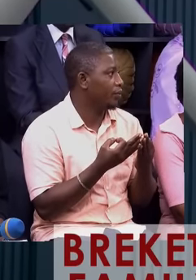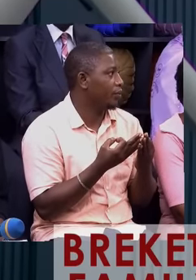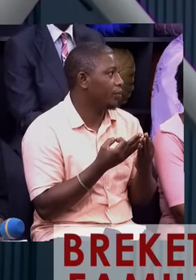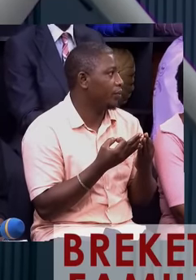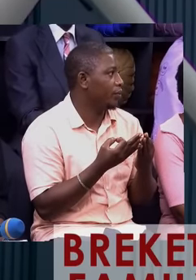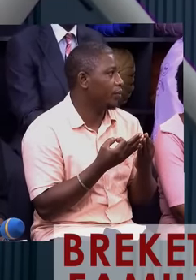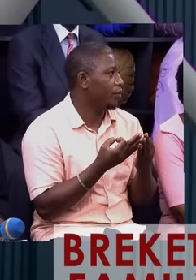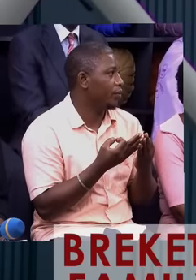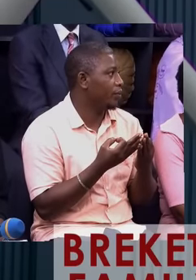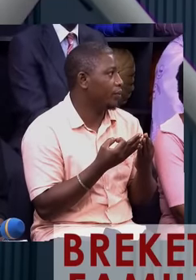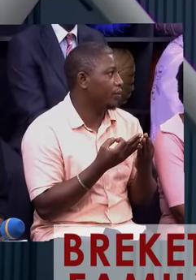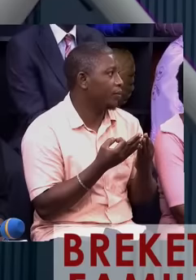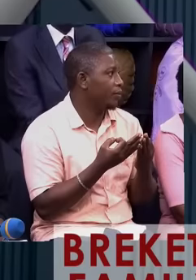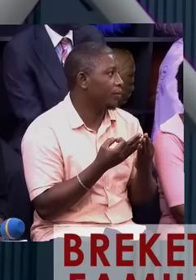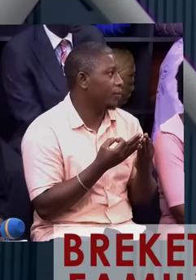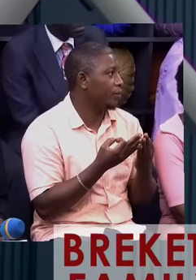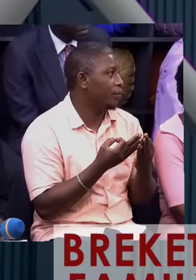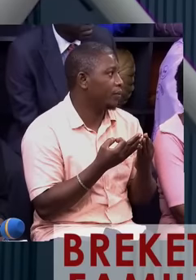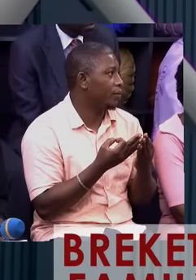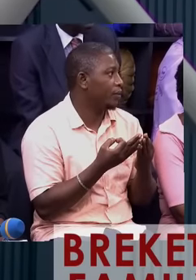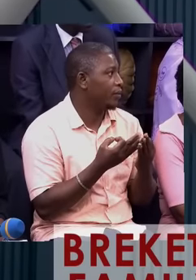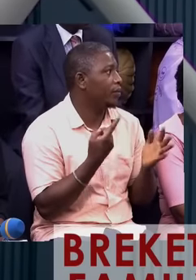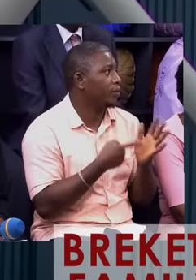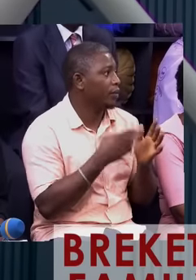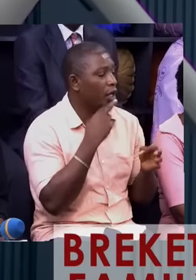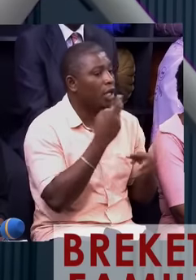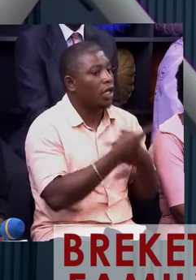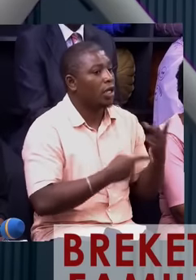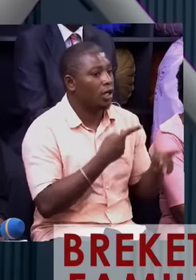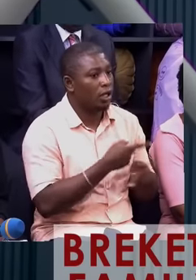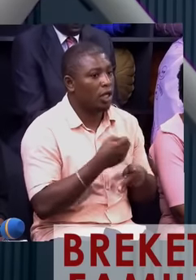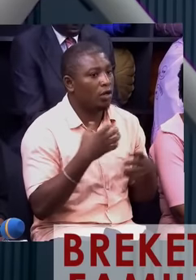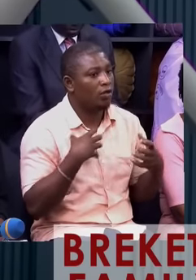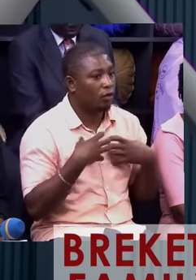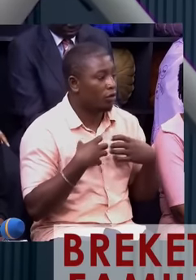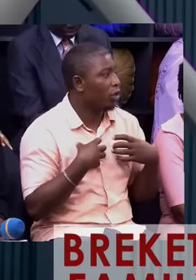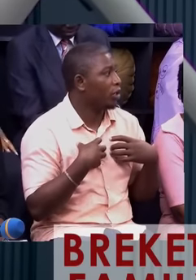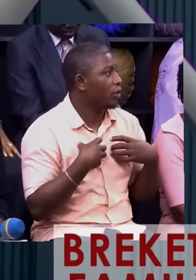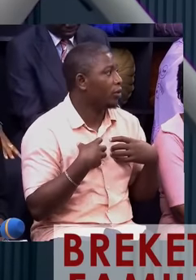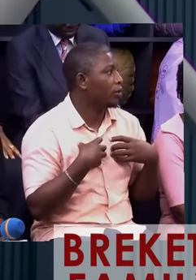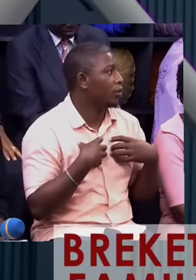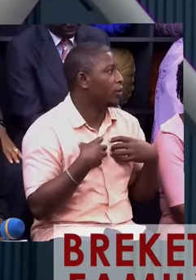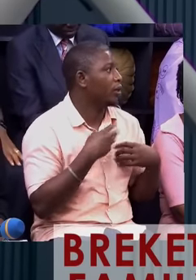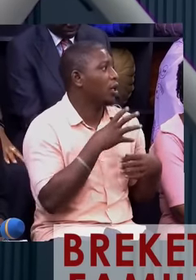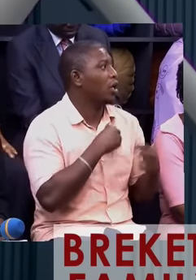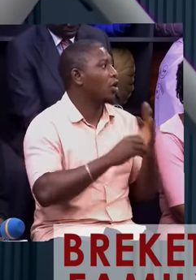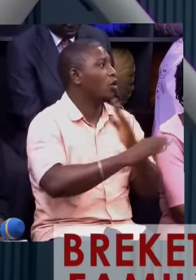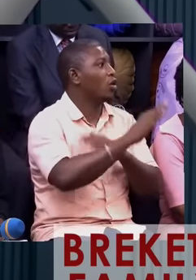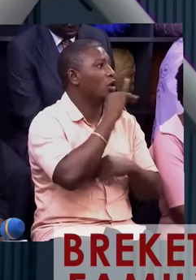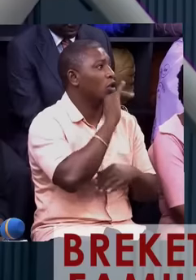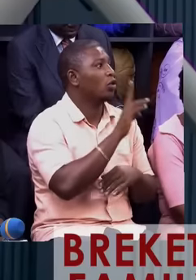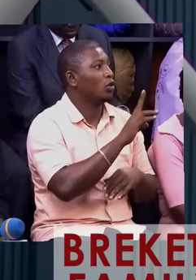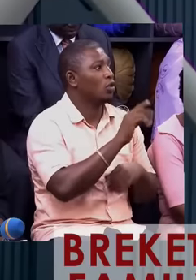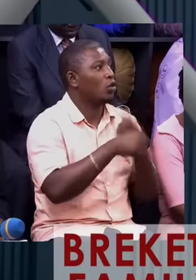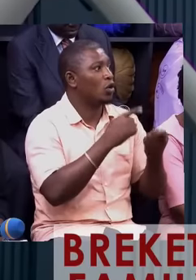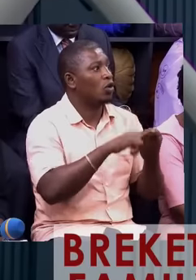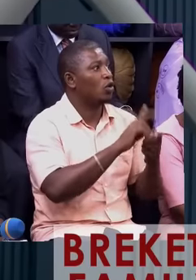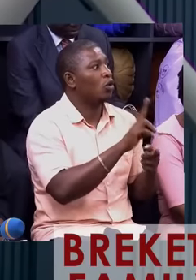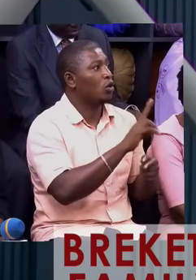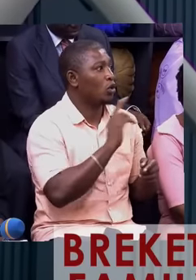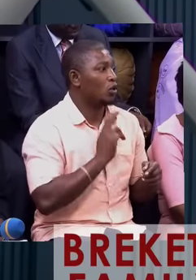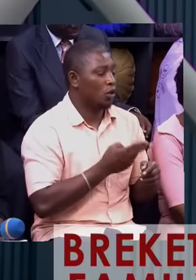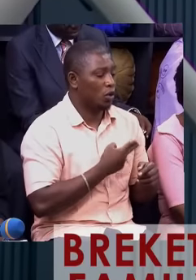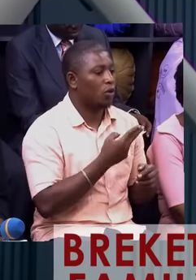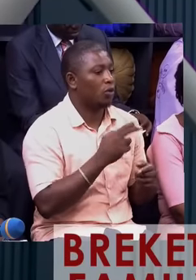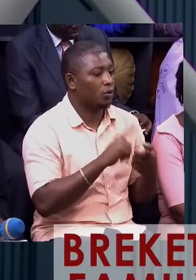family mhm now they can't complaint where we they receive with that and God is going to use us to settle the family good